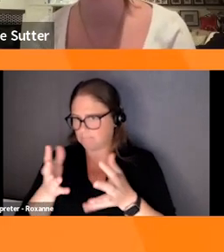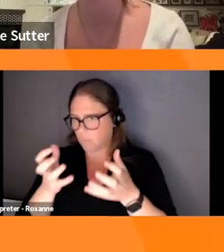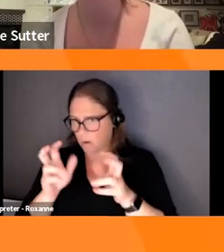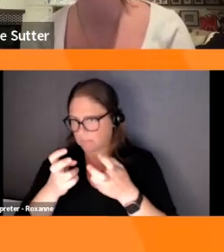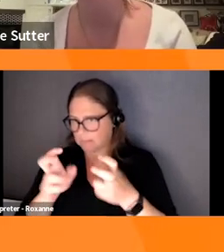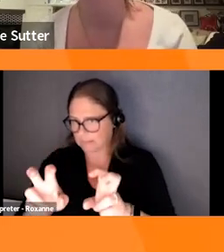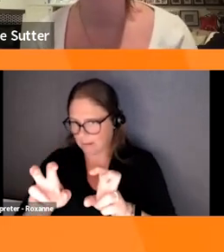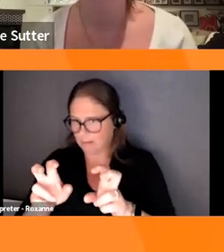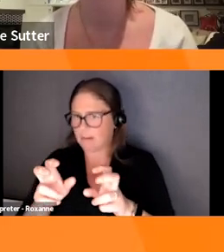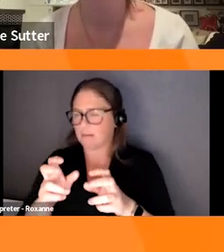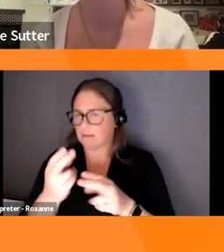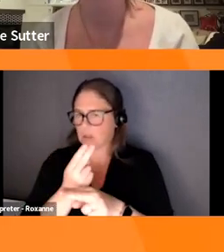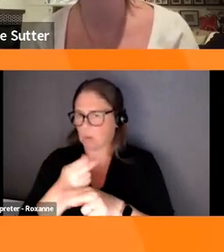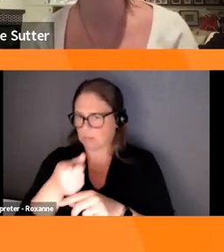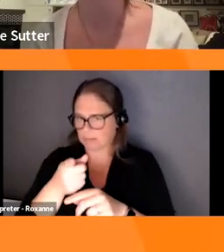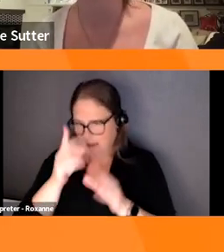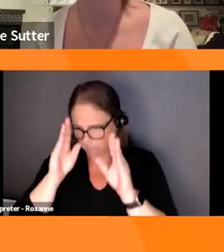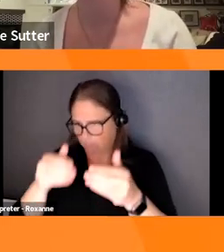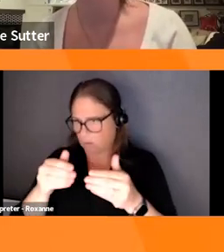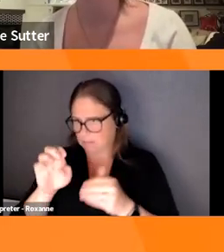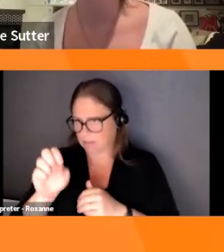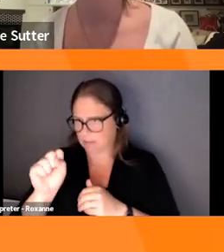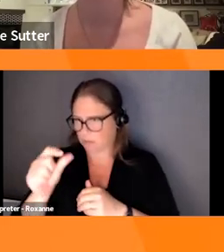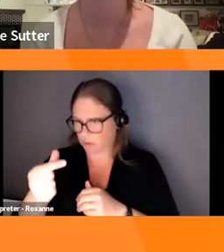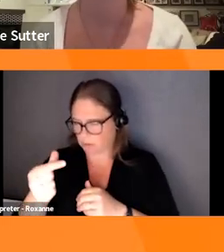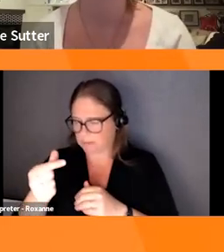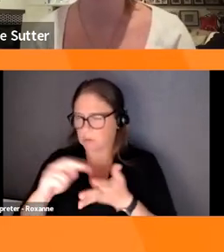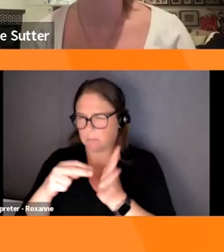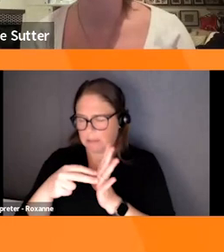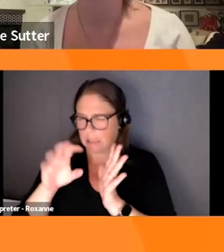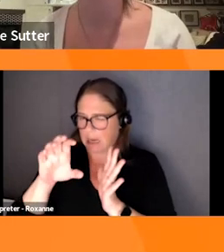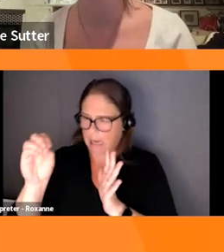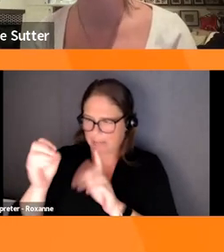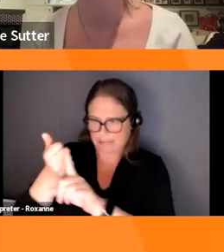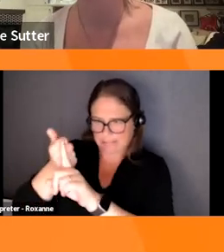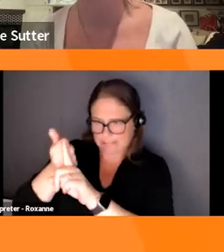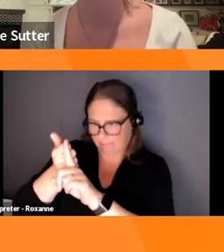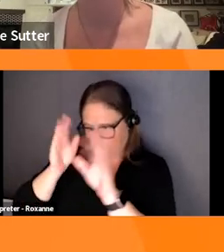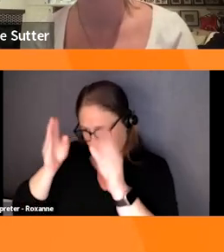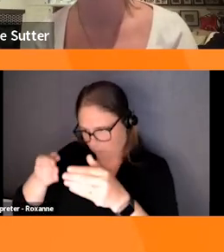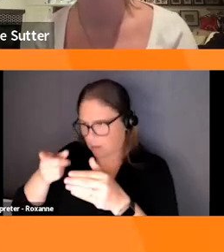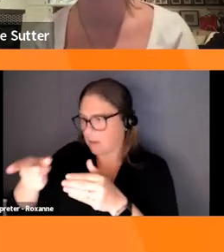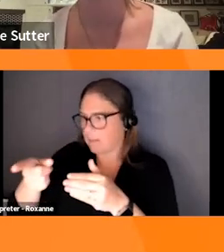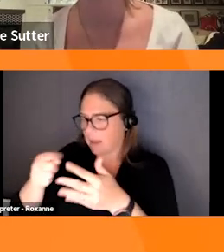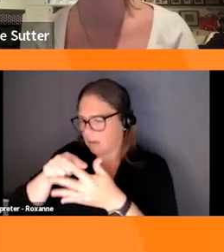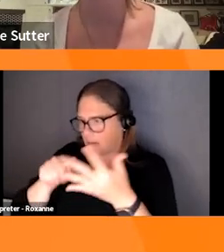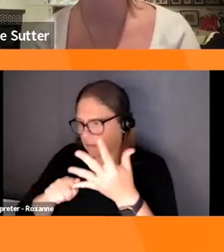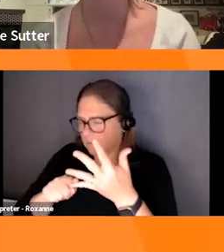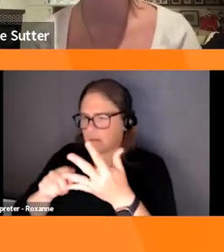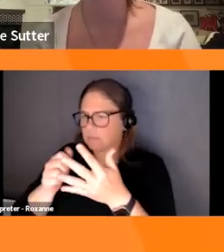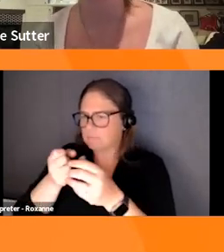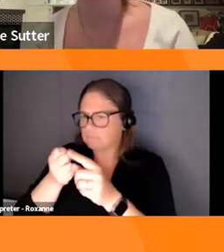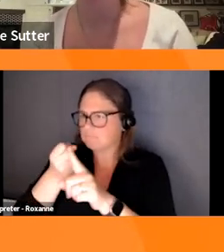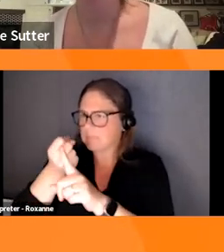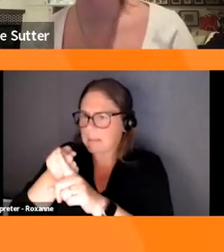governance spheres. There is more of a focus on the company, how their impacts in each of the areas are impacting